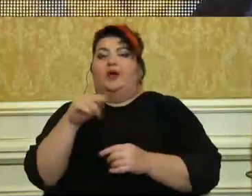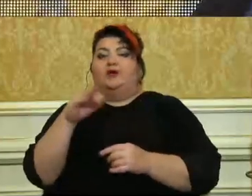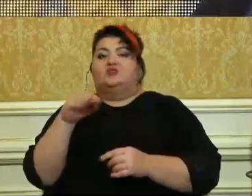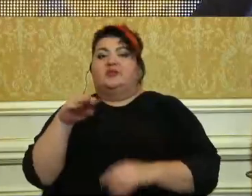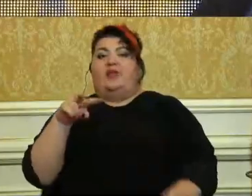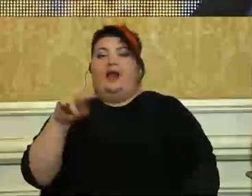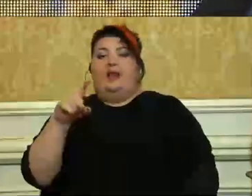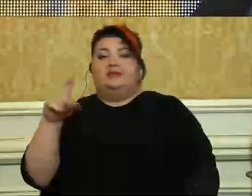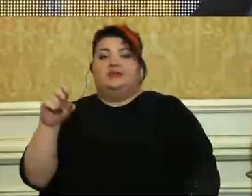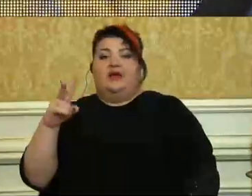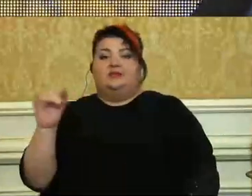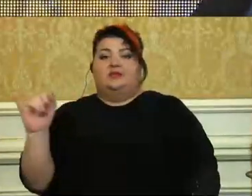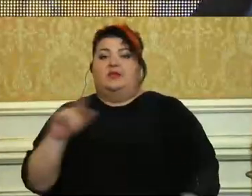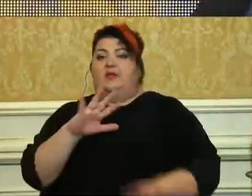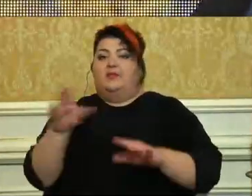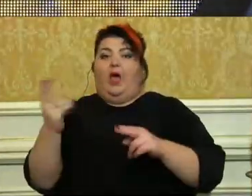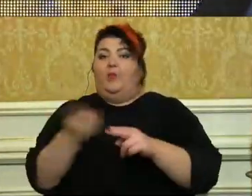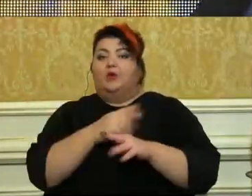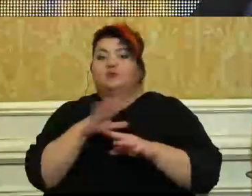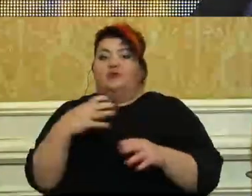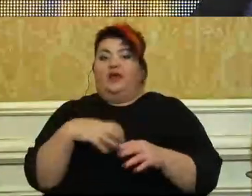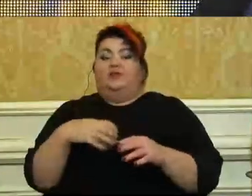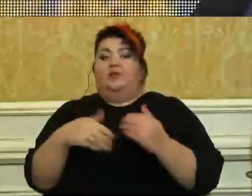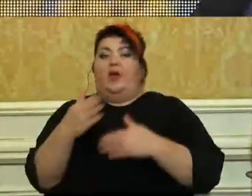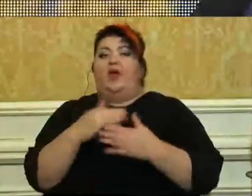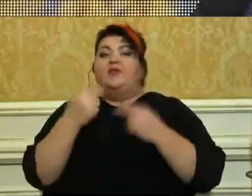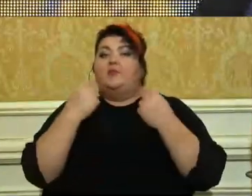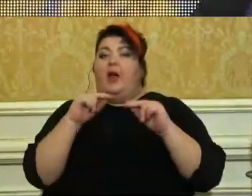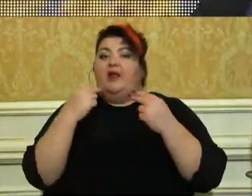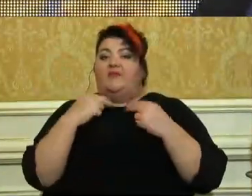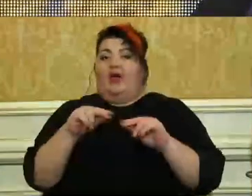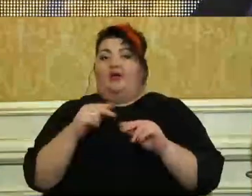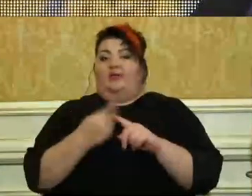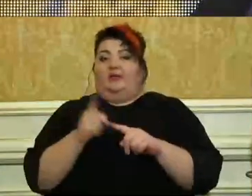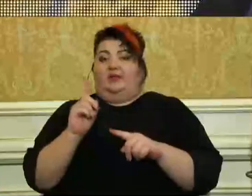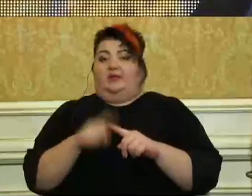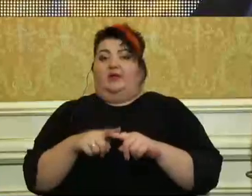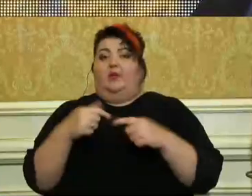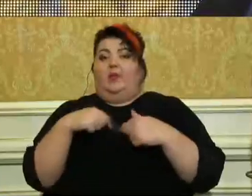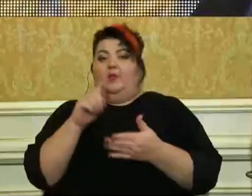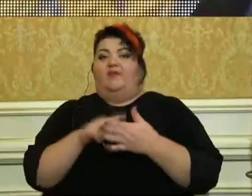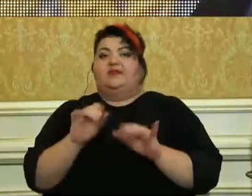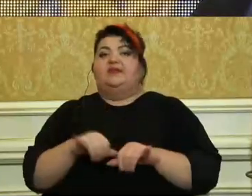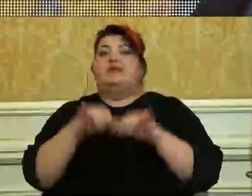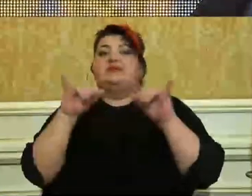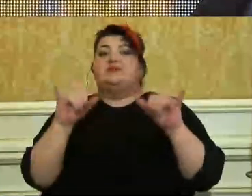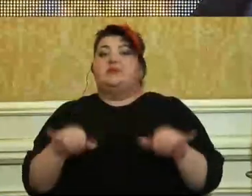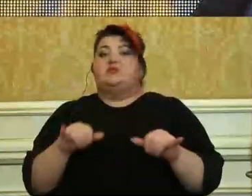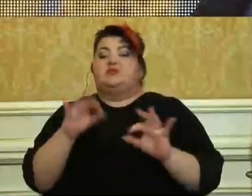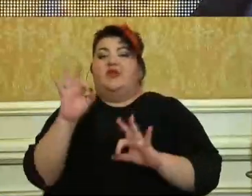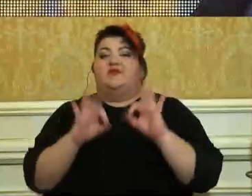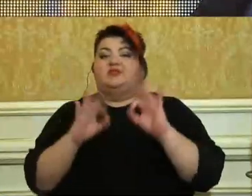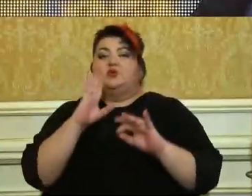enter the careers. We should increase the proportion of women all over the world working in science,